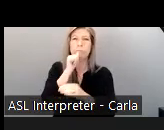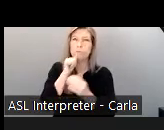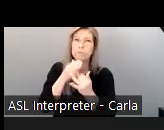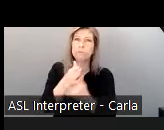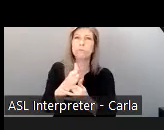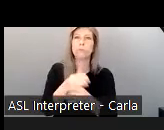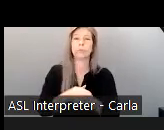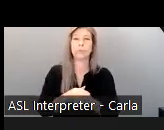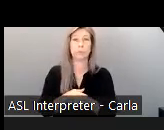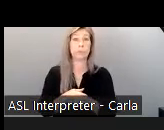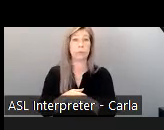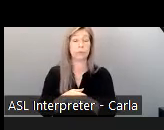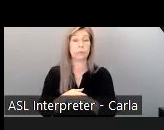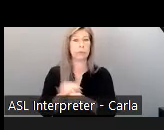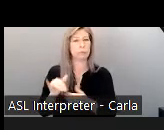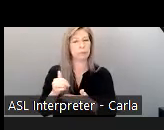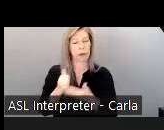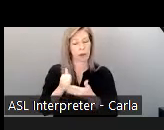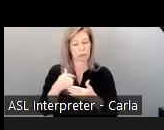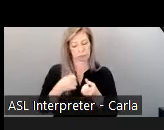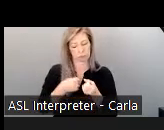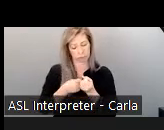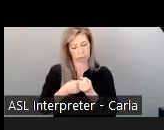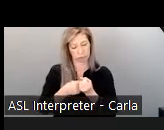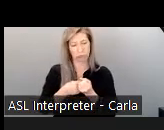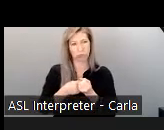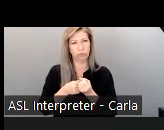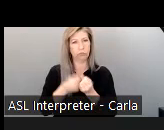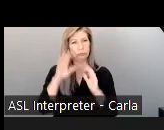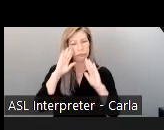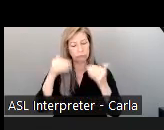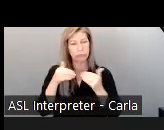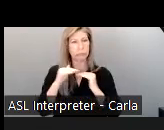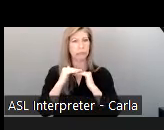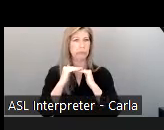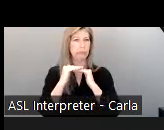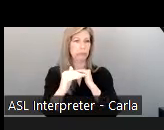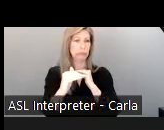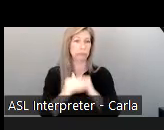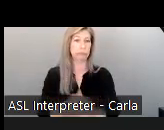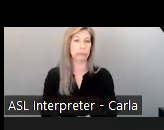to support ourselves, to come back into our window.